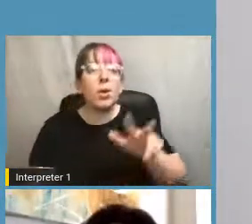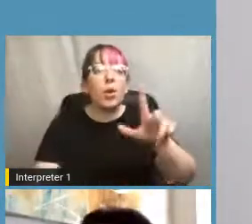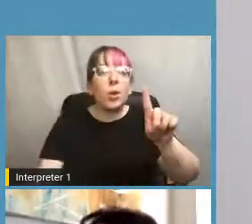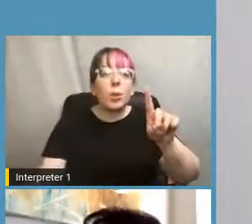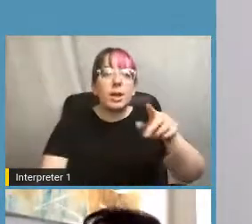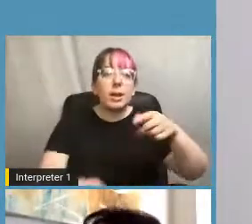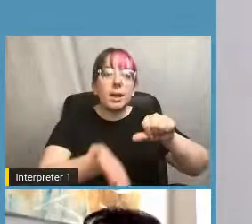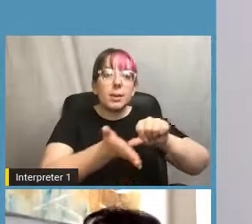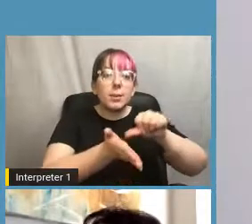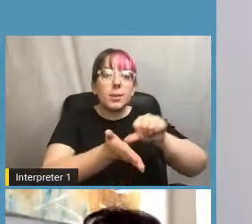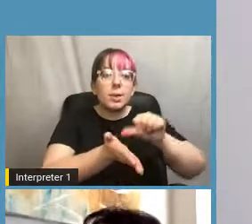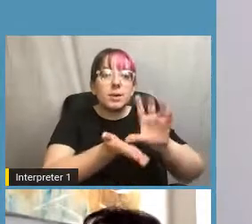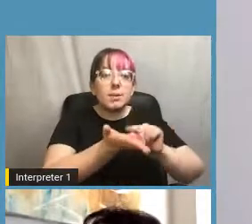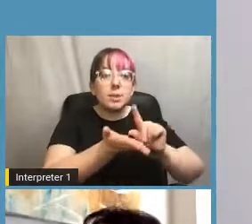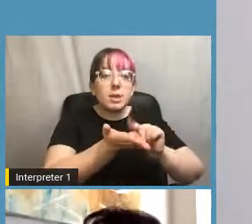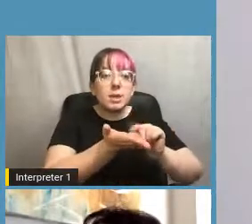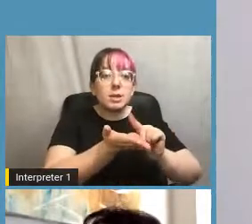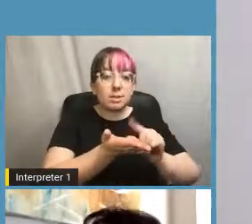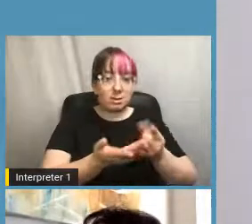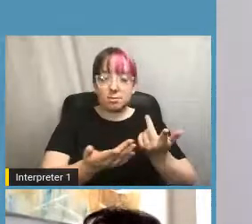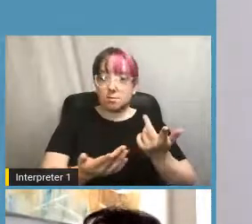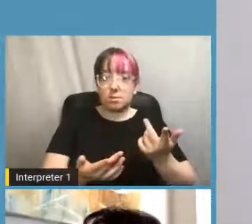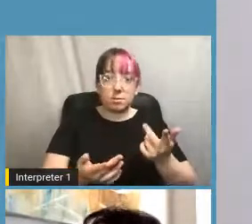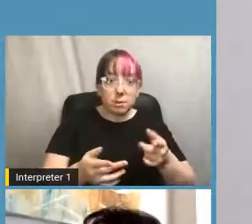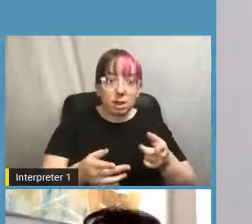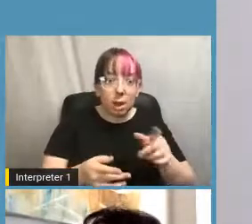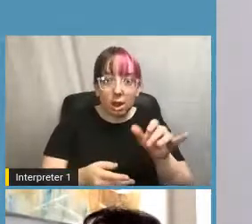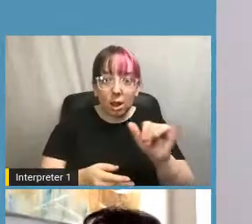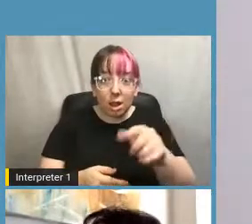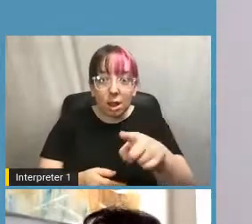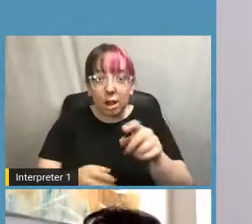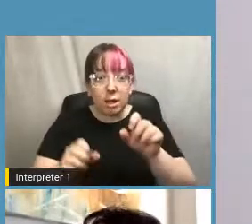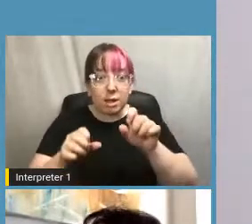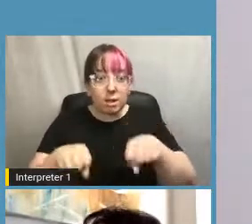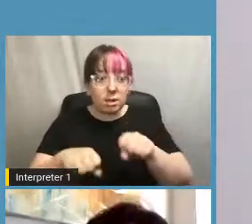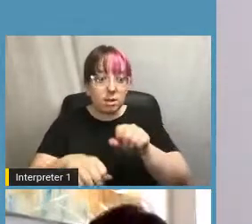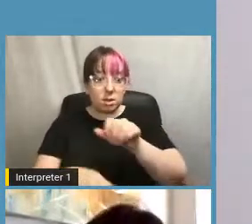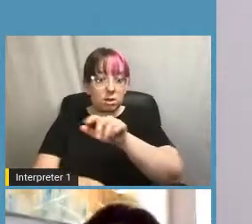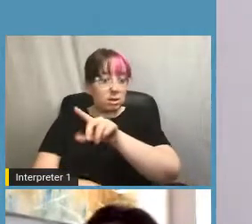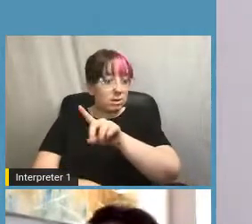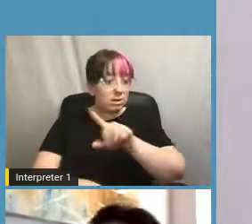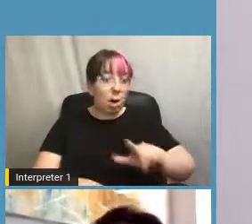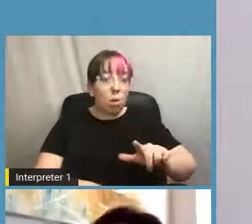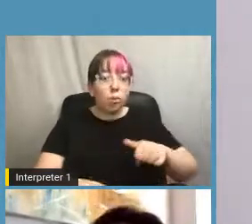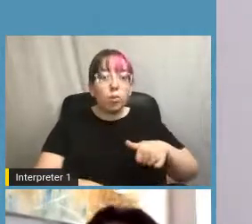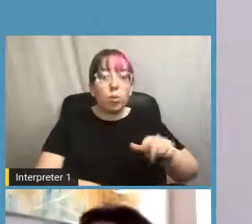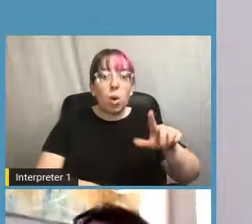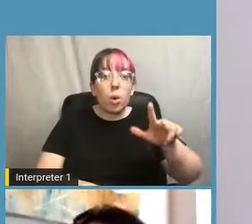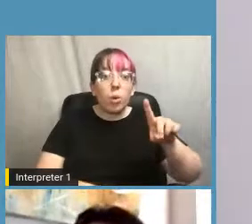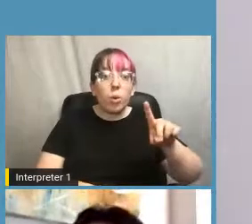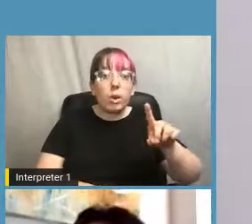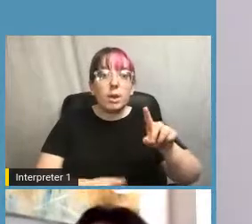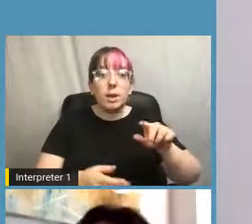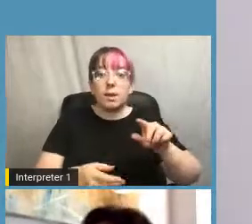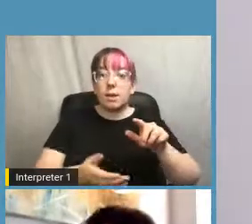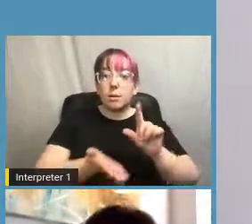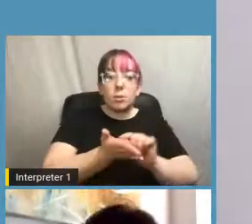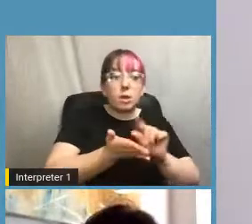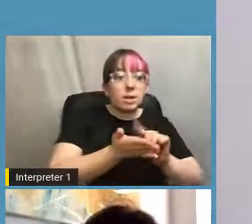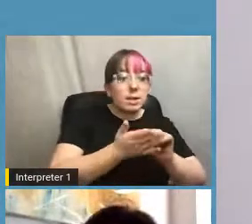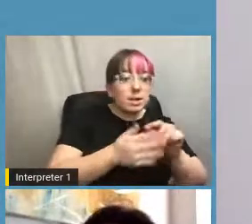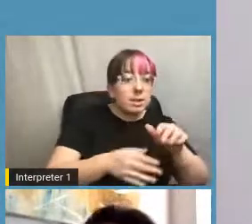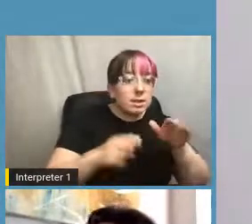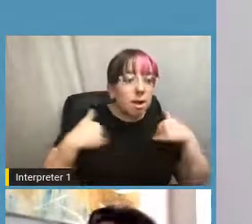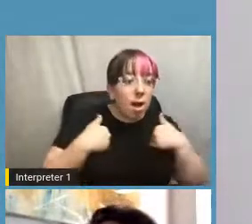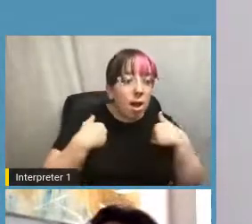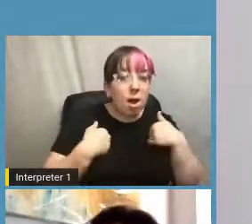efforts to create 3D printed versions of the elephant. You can download the file or buy the printed animal. You could generate plushies.